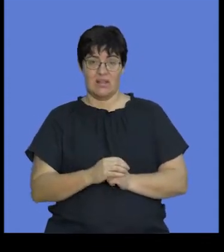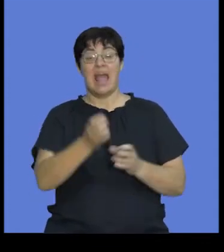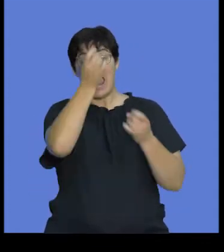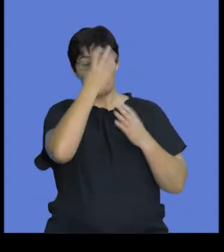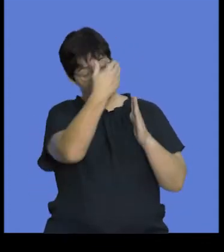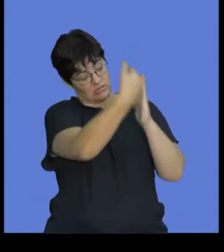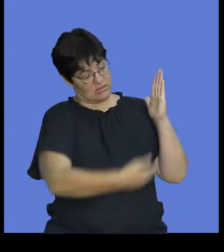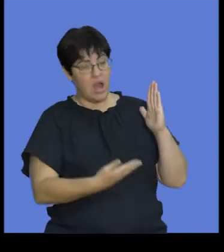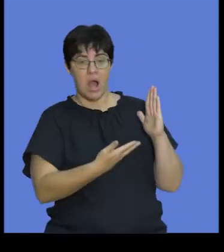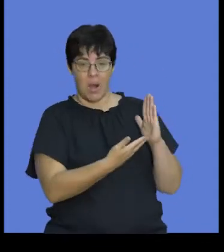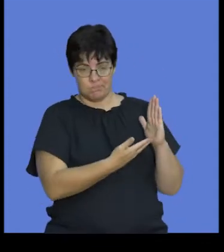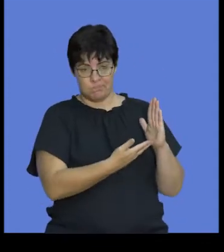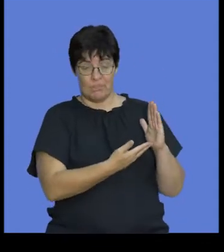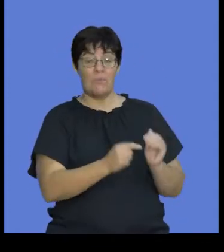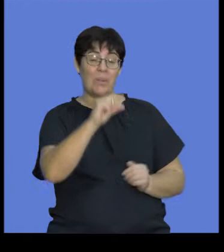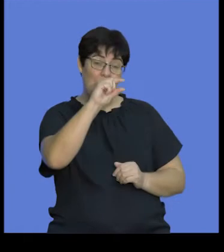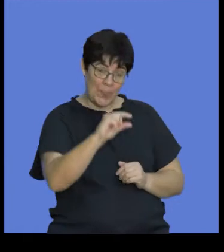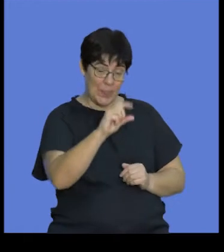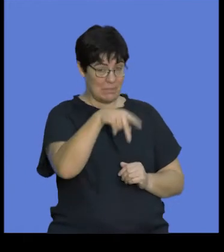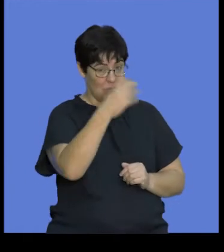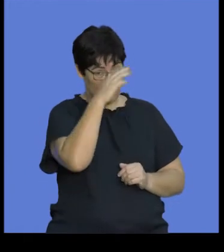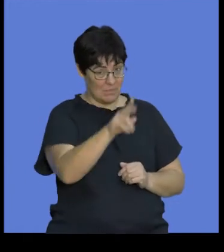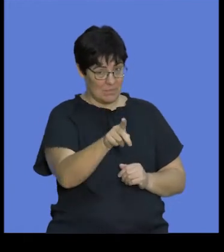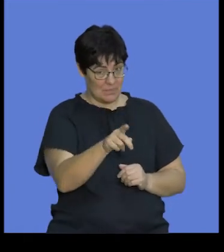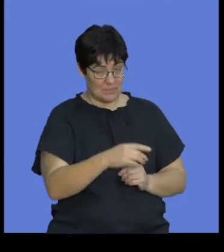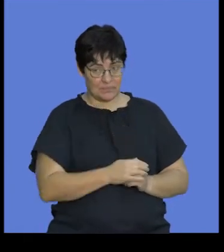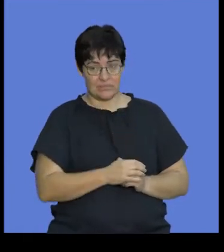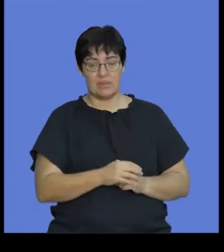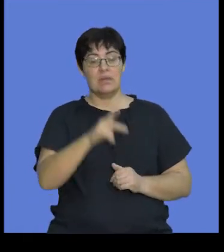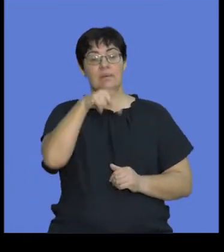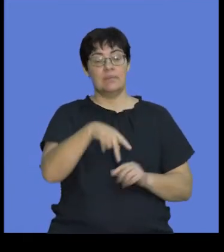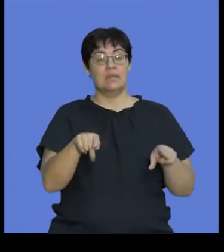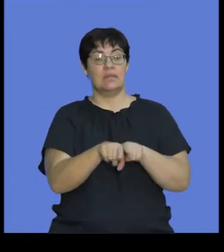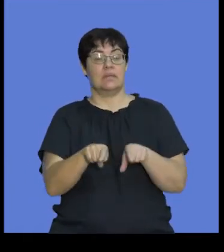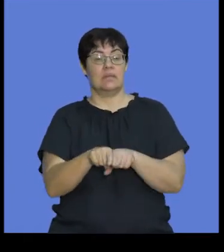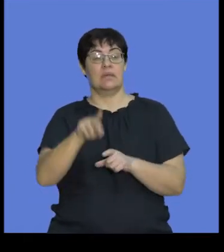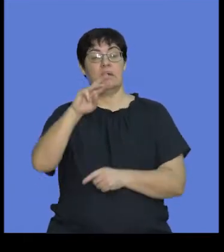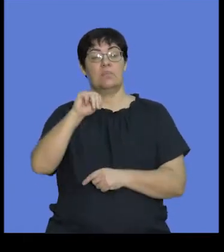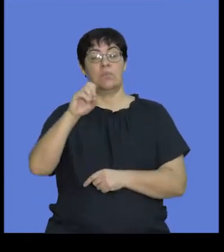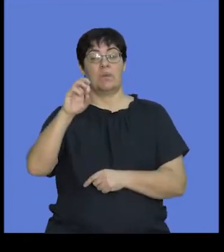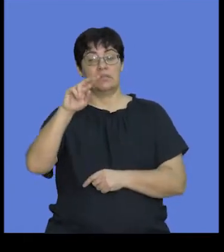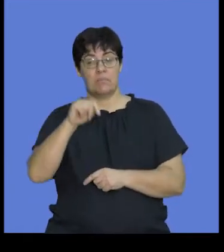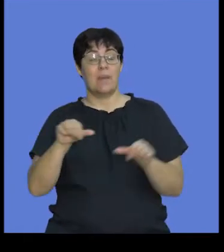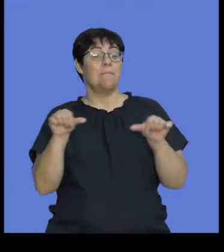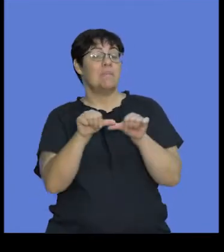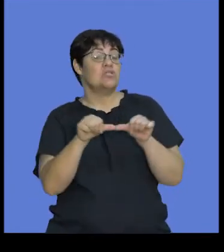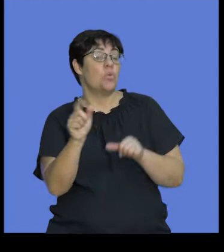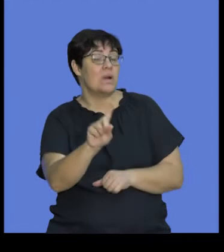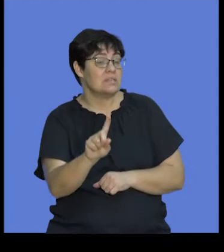your information sheet, lowercase p. So P is momentum measured